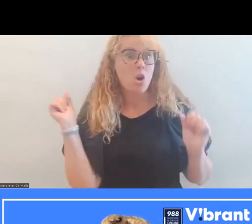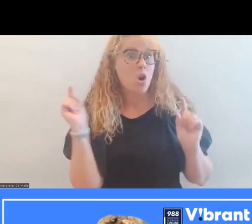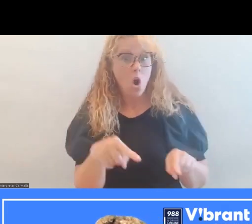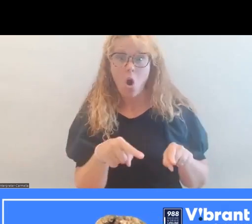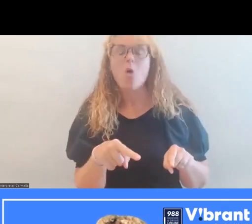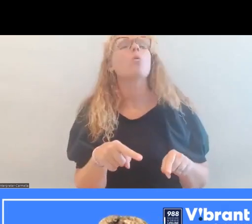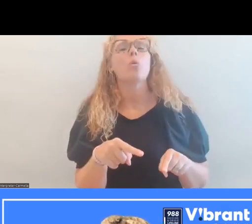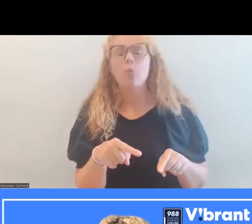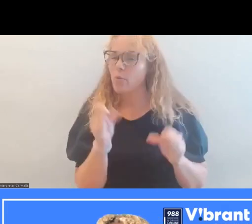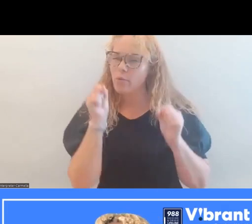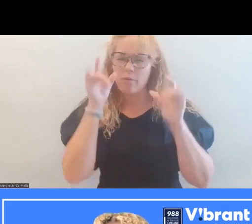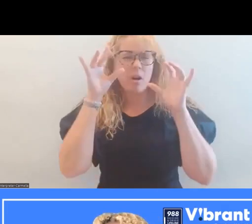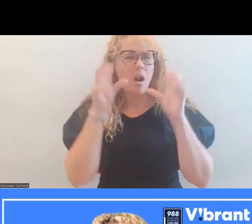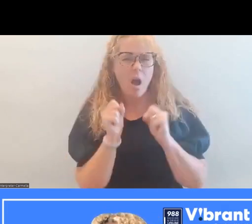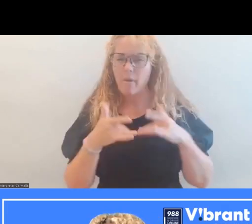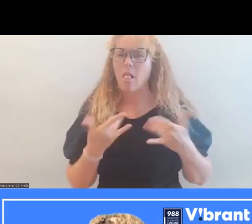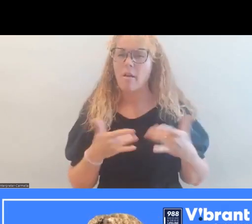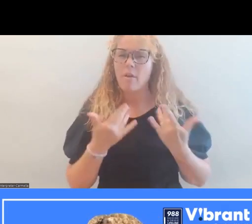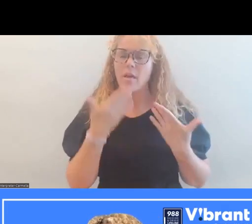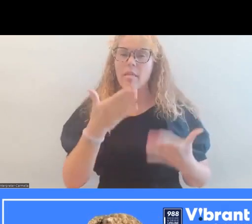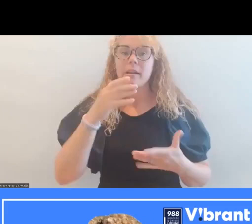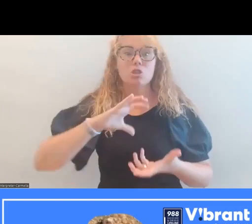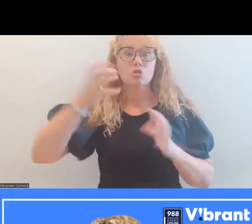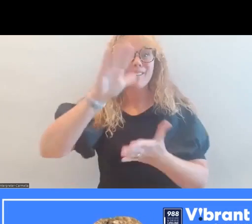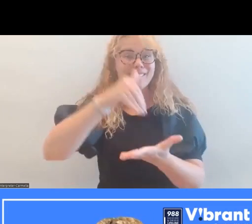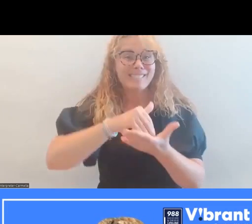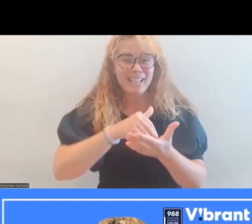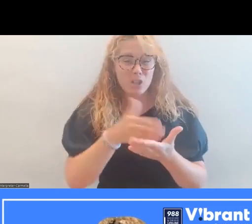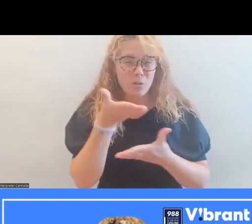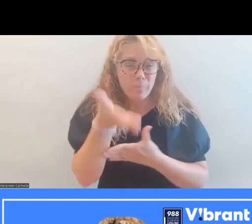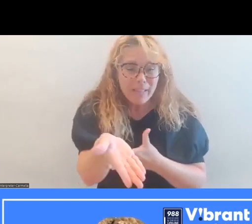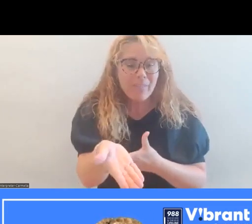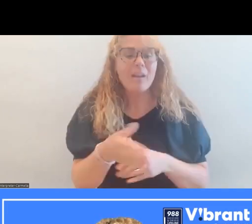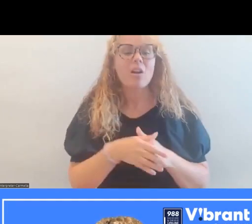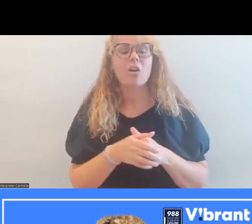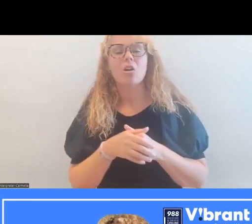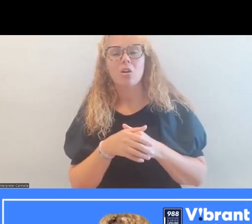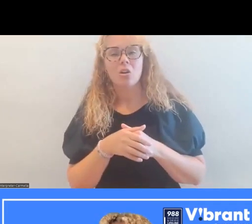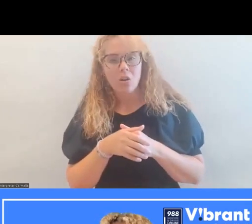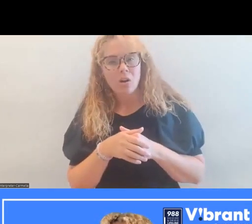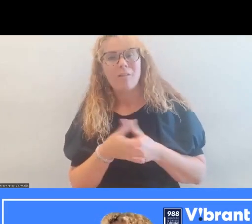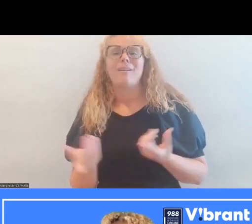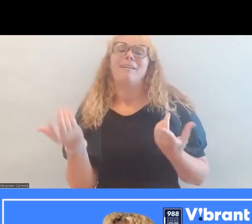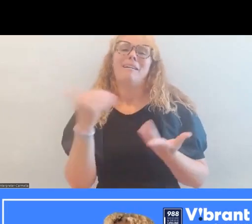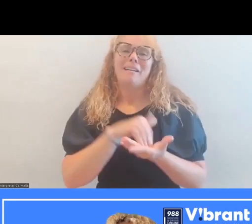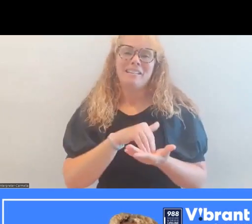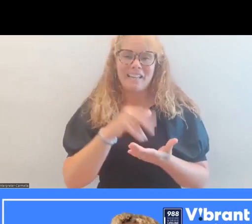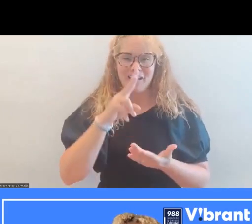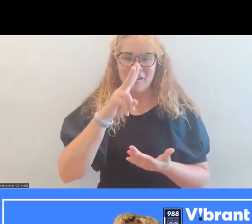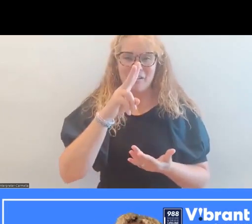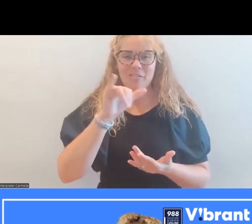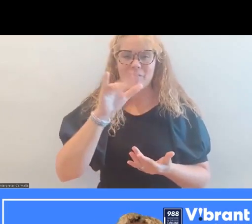really phenomenal event. I want to thank our crisis centers for showing up. And again, Vibrant having the